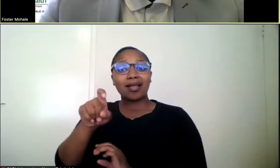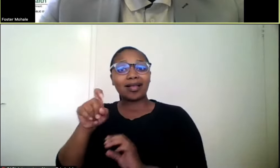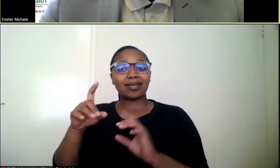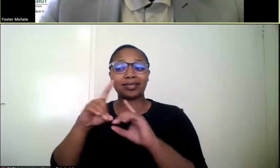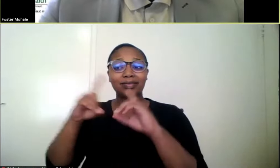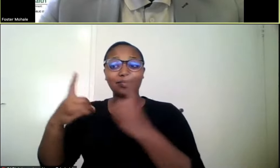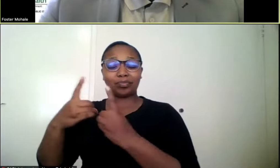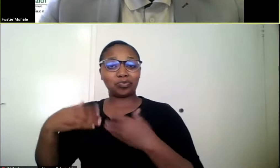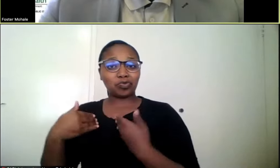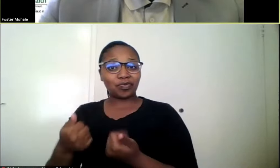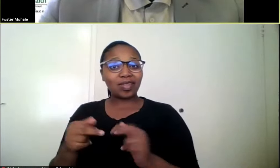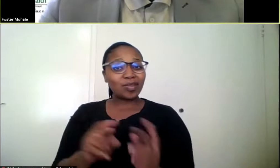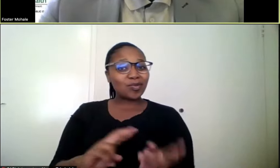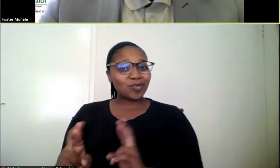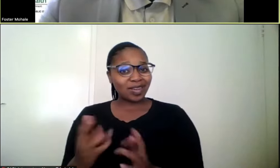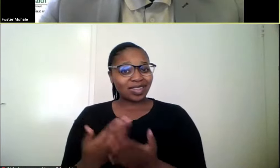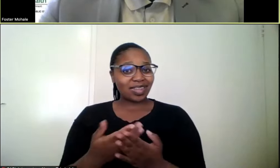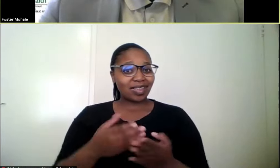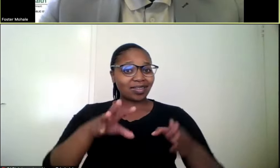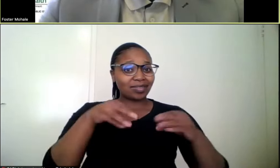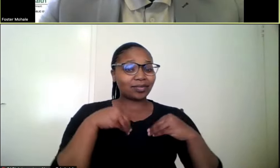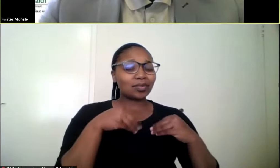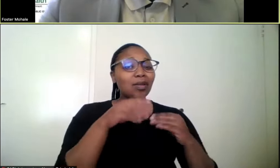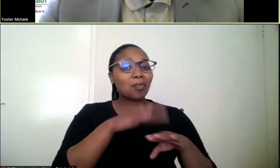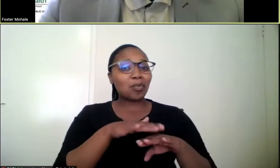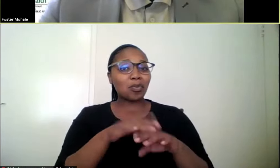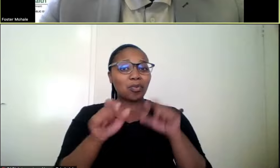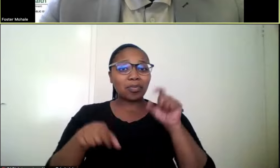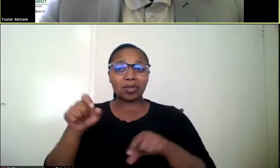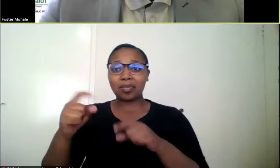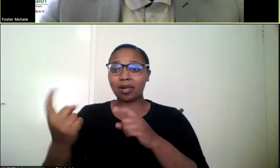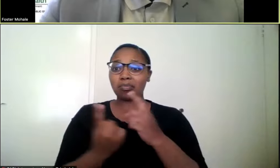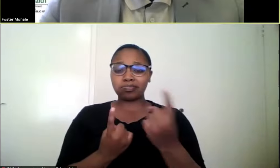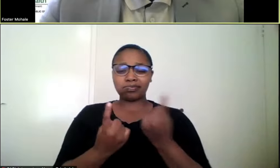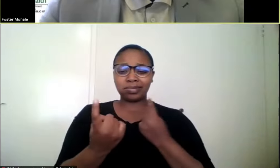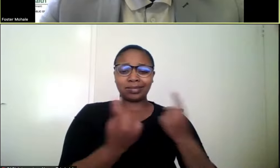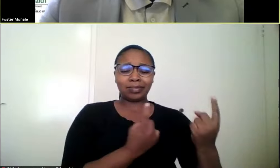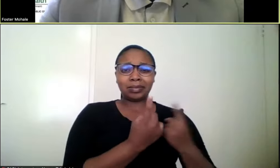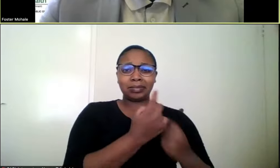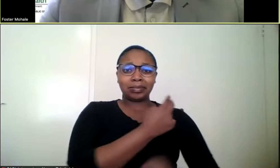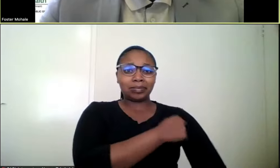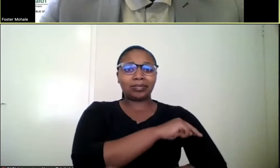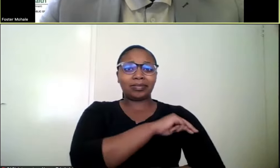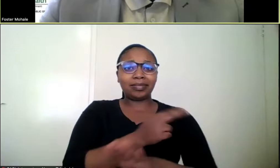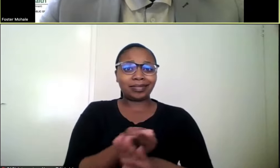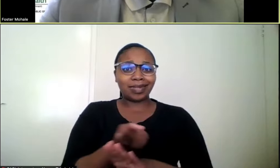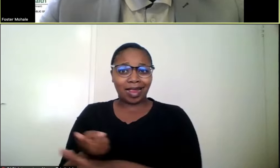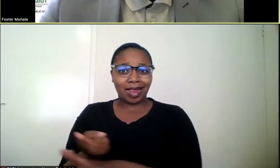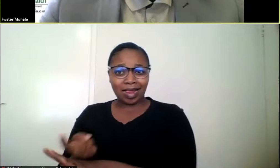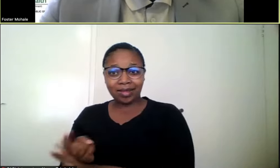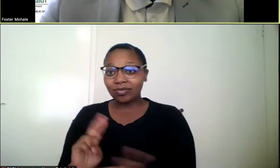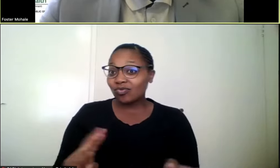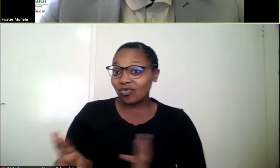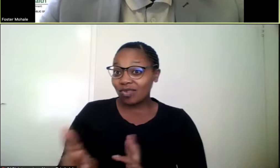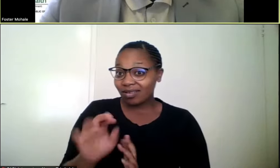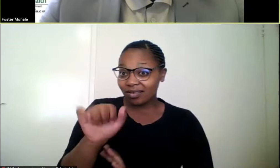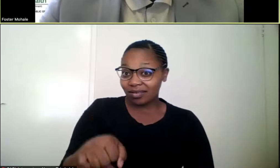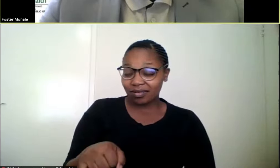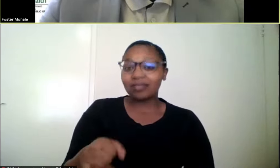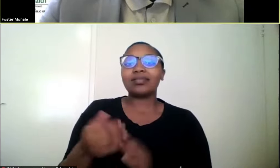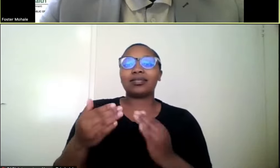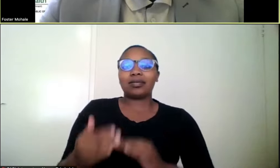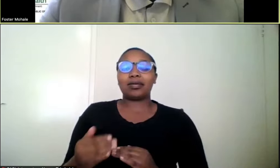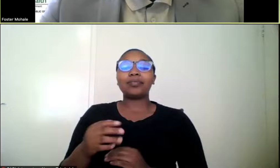cases? Second question from the same journalist: will the department be recommending a shutdown during the festive